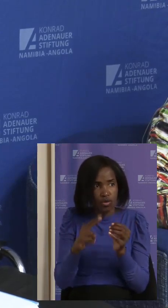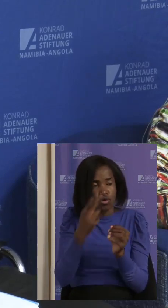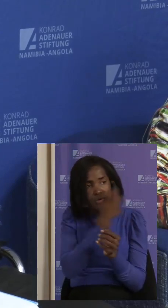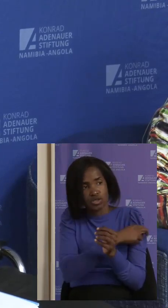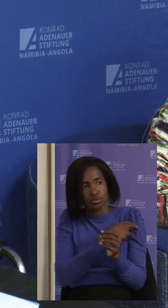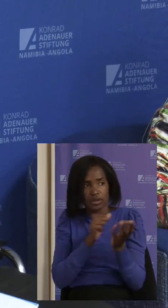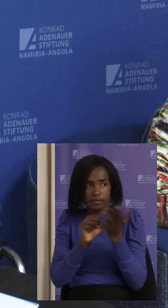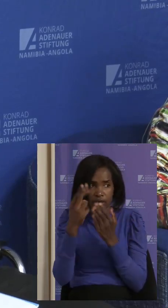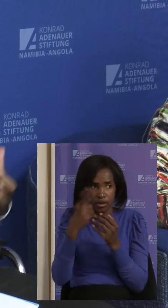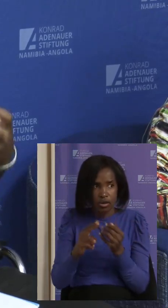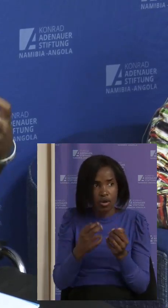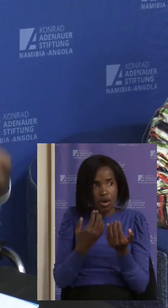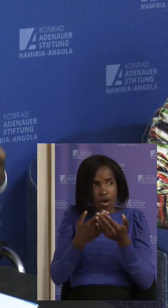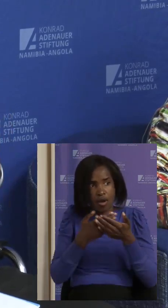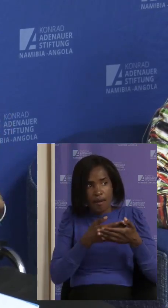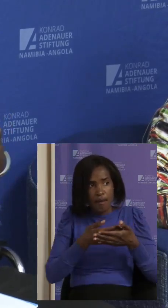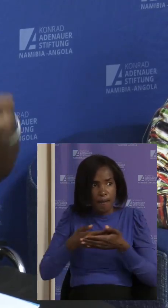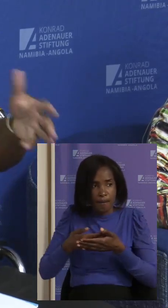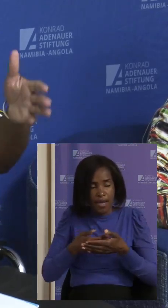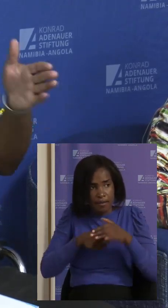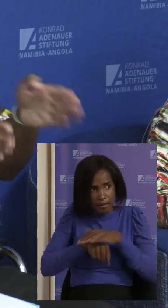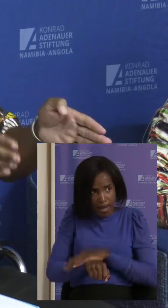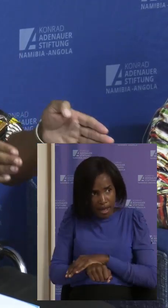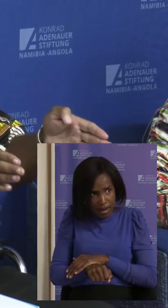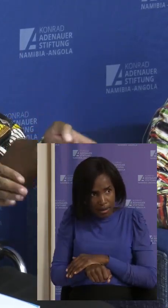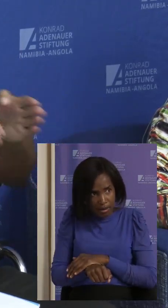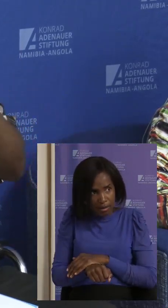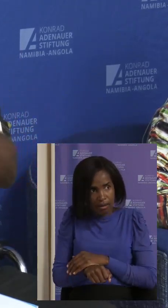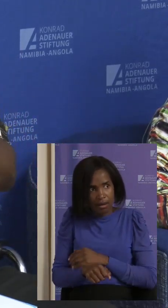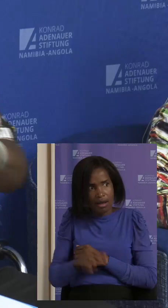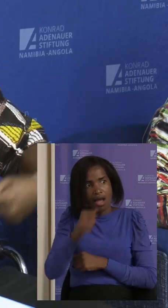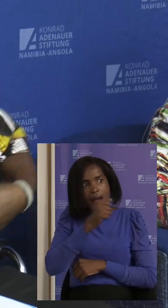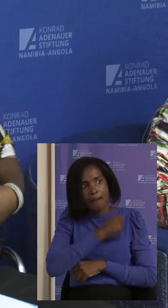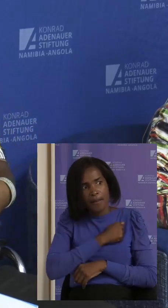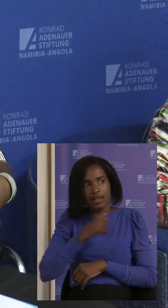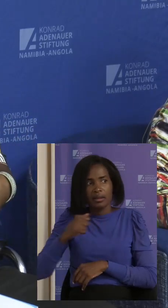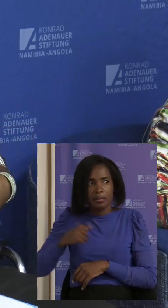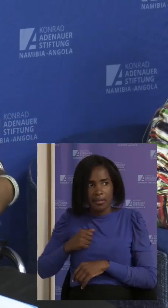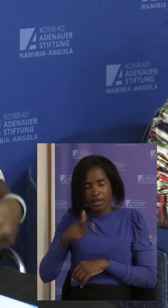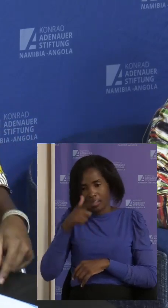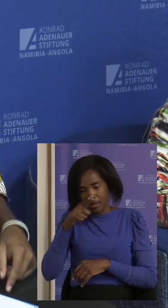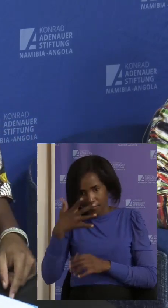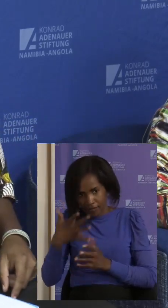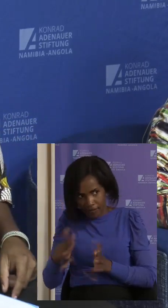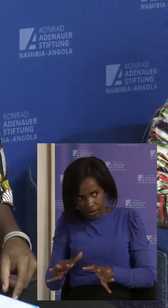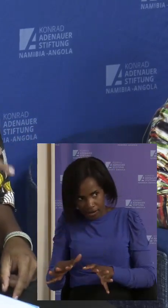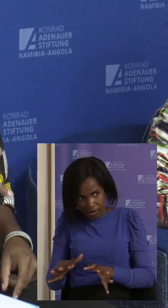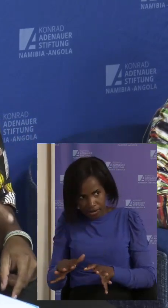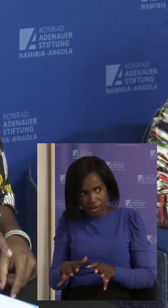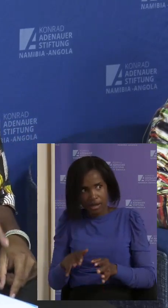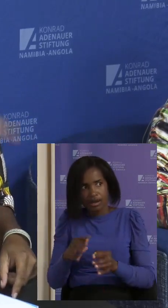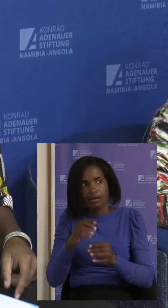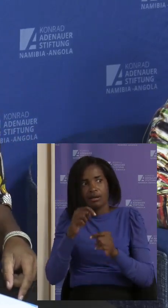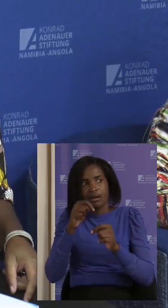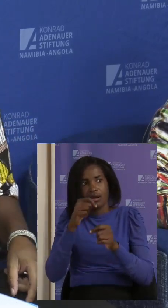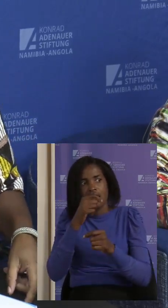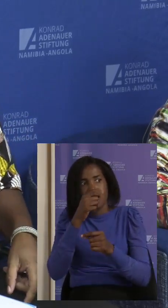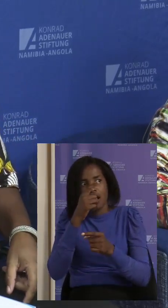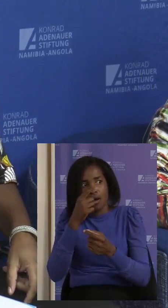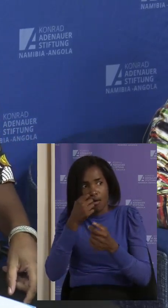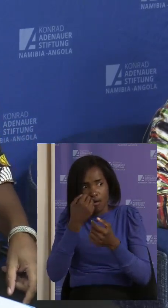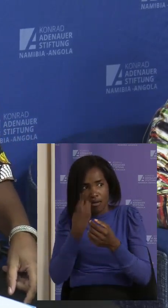conceived. When the father and the mother finish in the bedroom, now we have a child that is there. The government must take care to that person until he